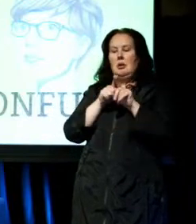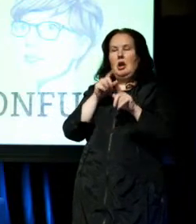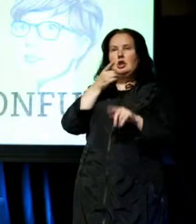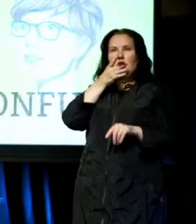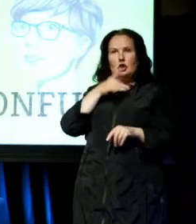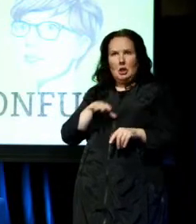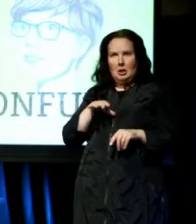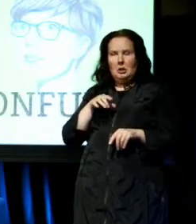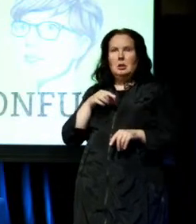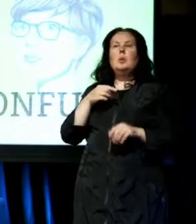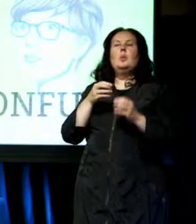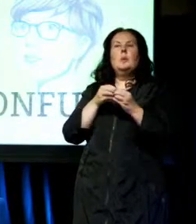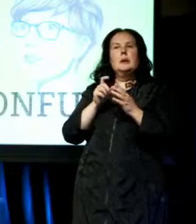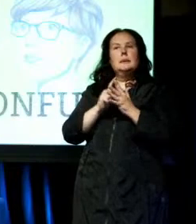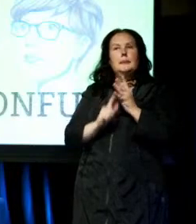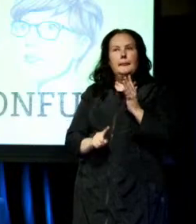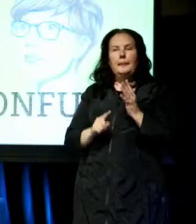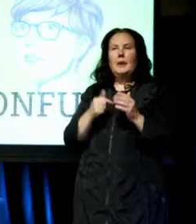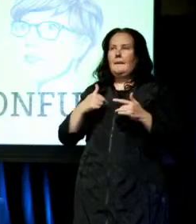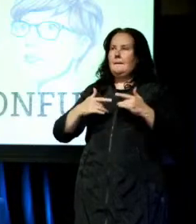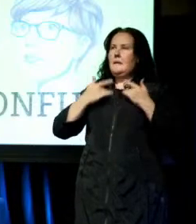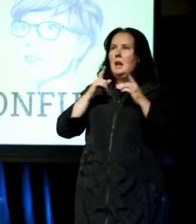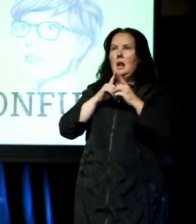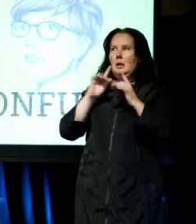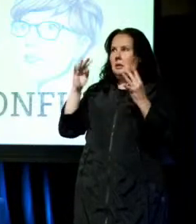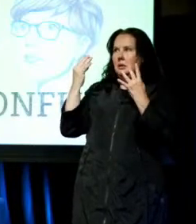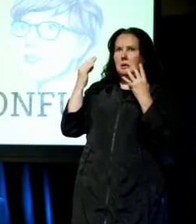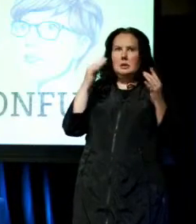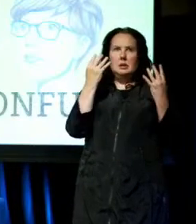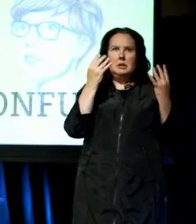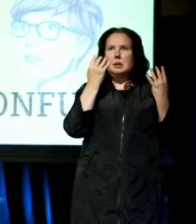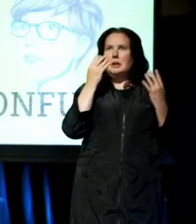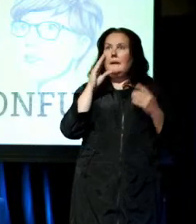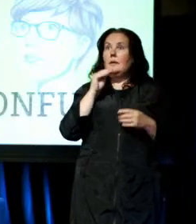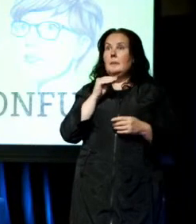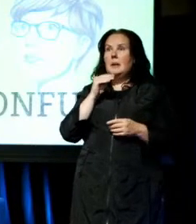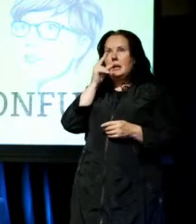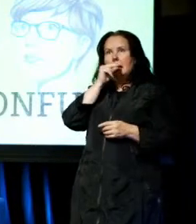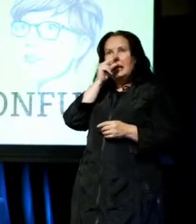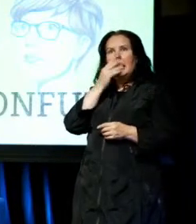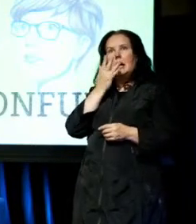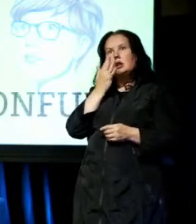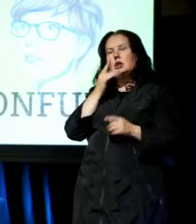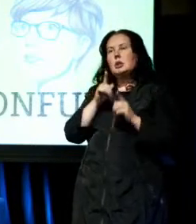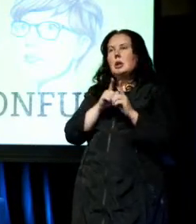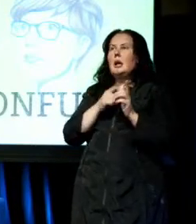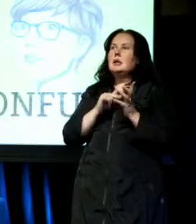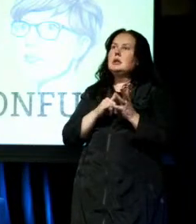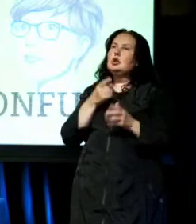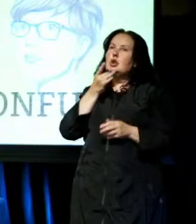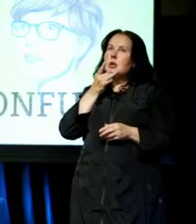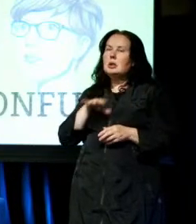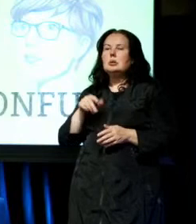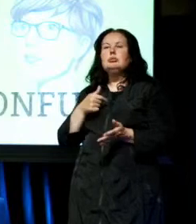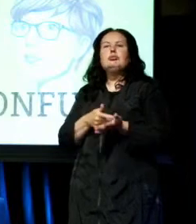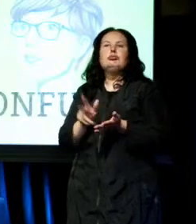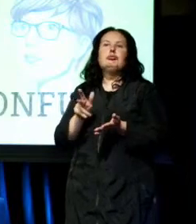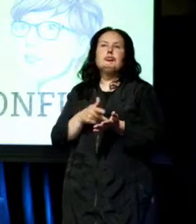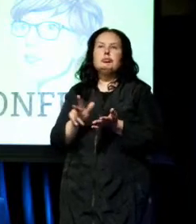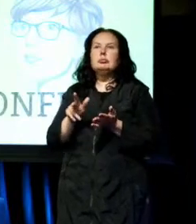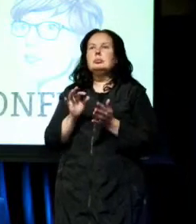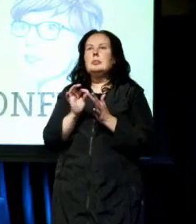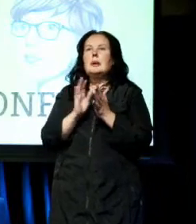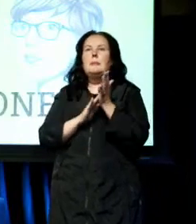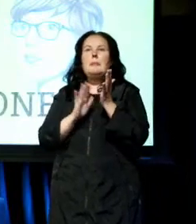with a disability. I feel like you do get a lot of attention very young or whatever, or like as a kid, I'd like walk into PMH